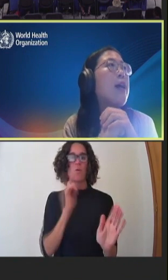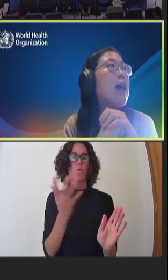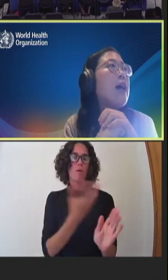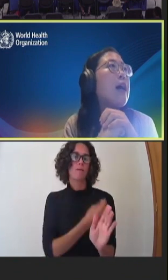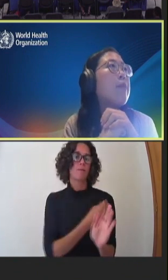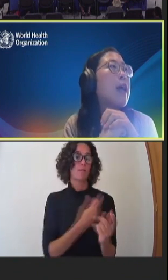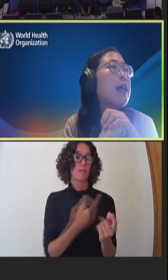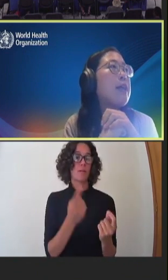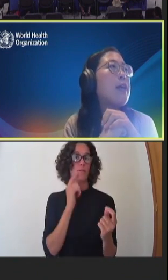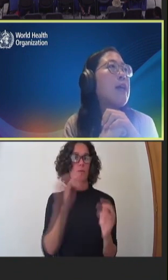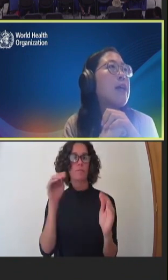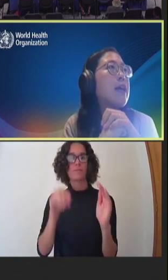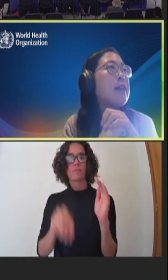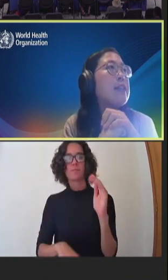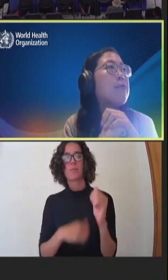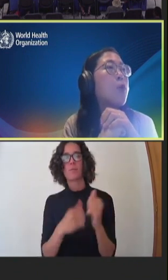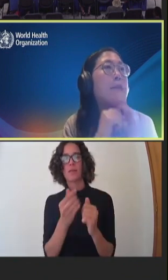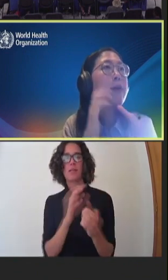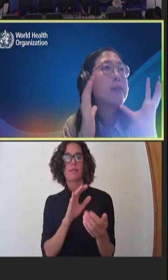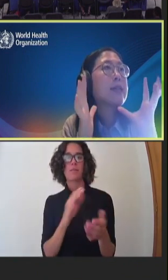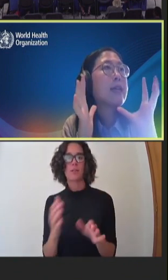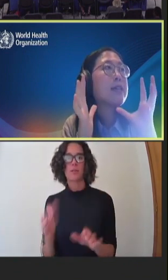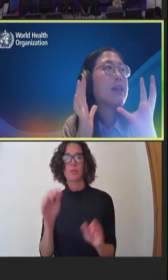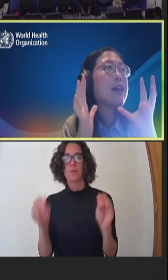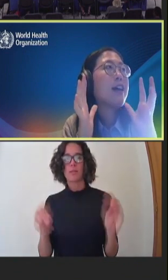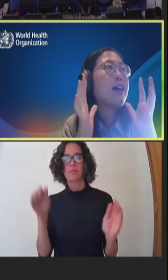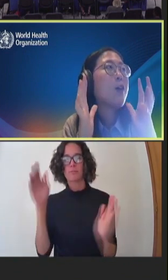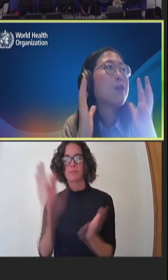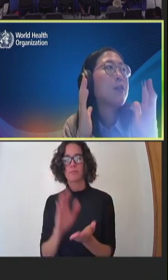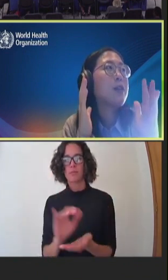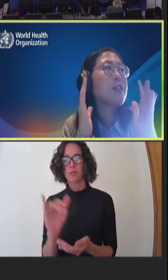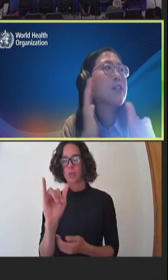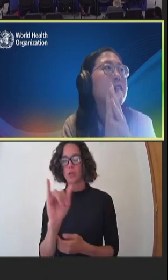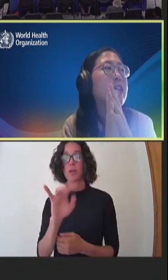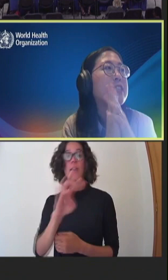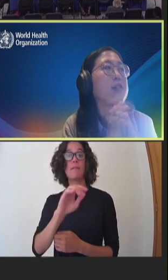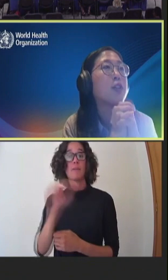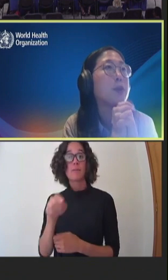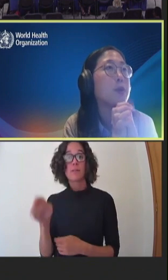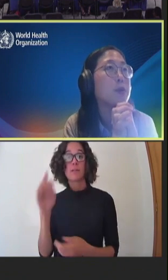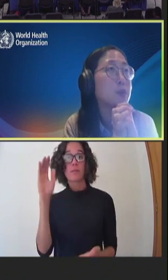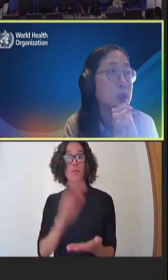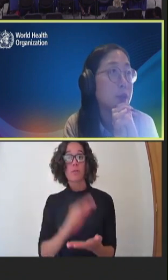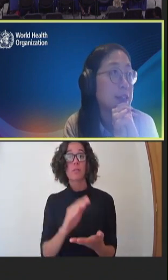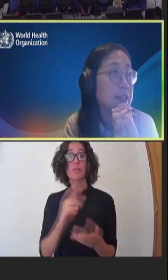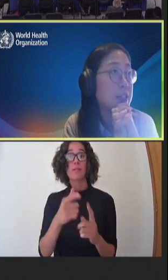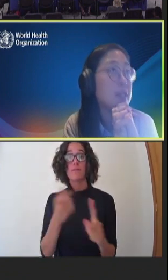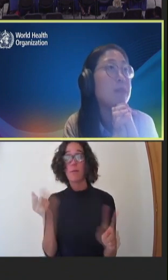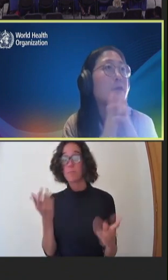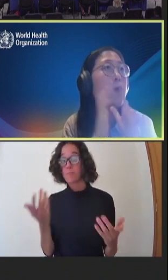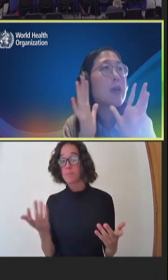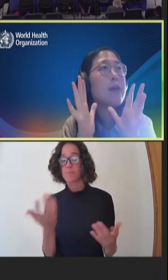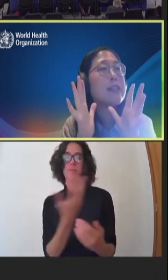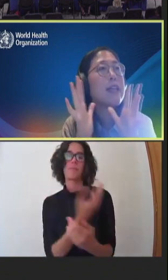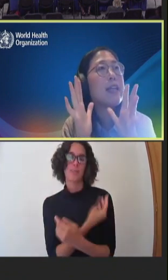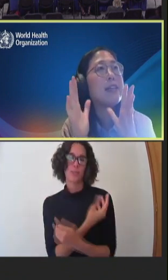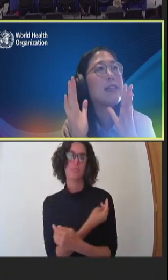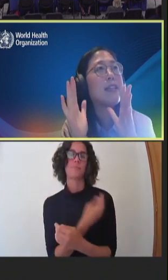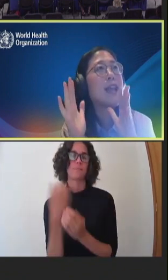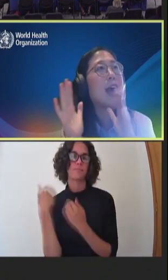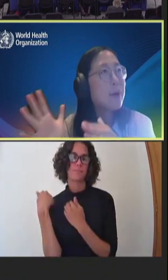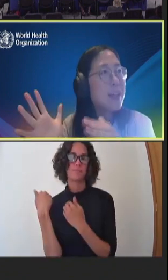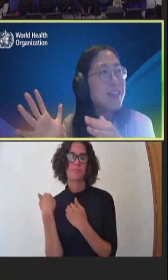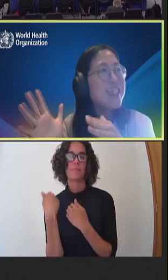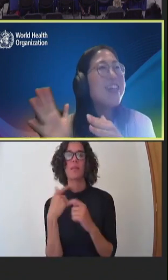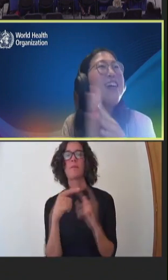rate. And this 40% of the reduction is attributable to the vaccination, but 40% is